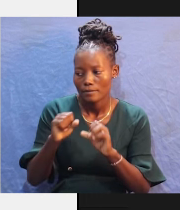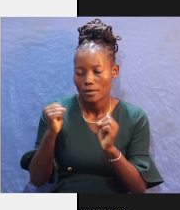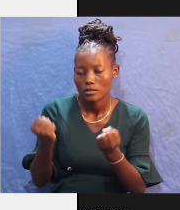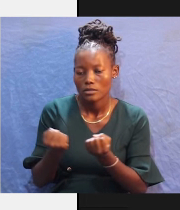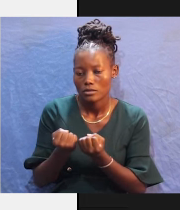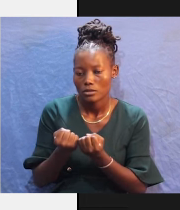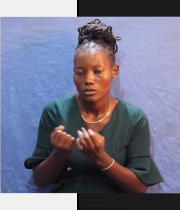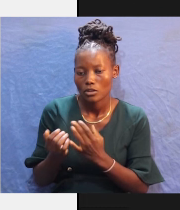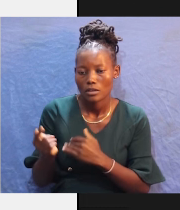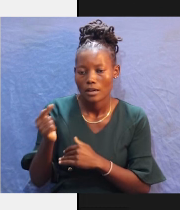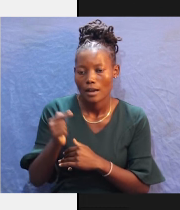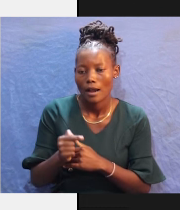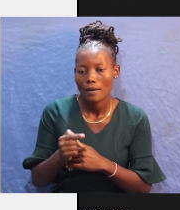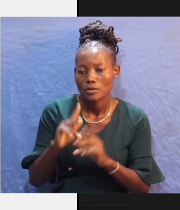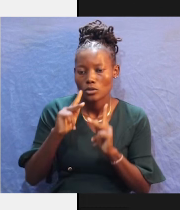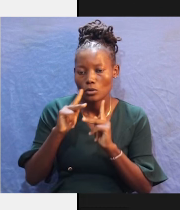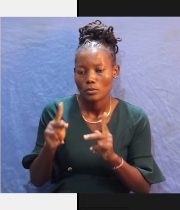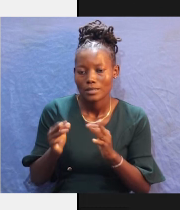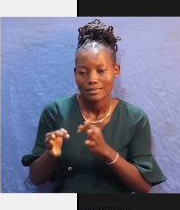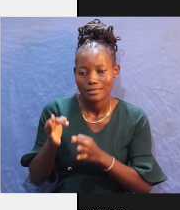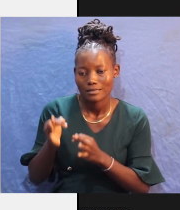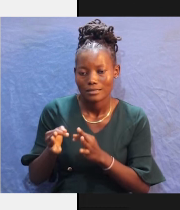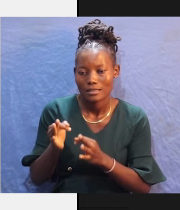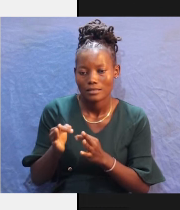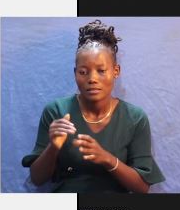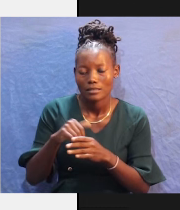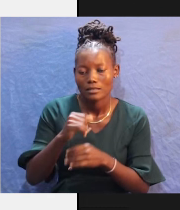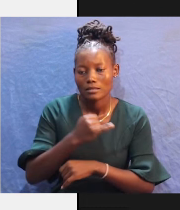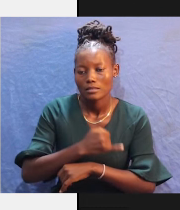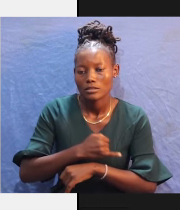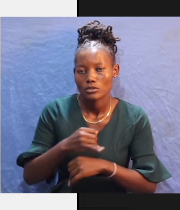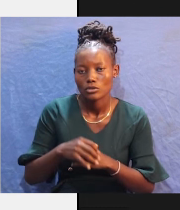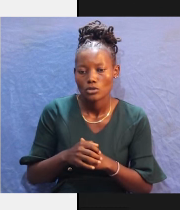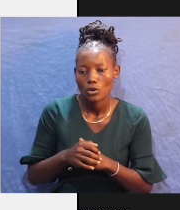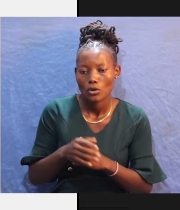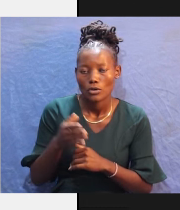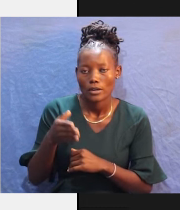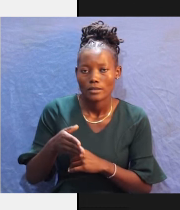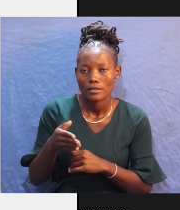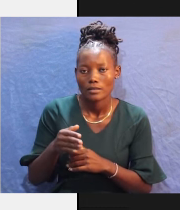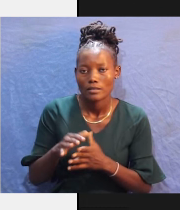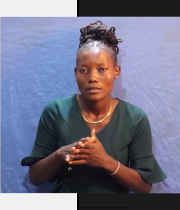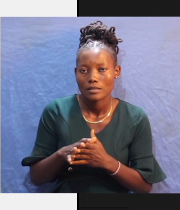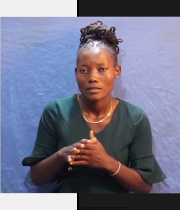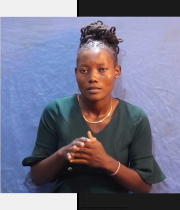the new happenings that around in the world, not only in sport, but in other